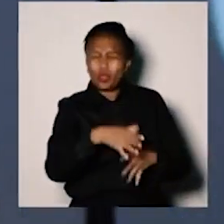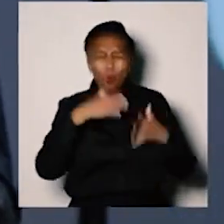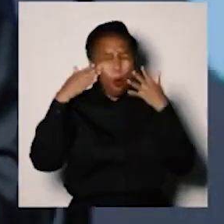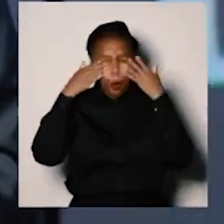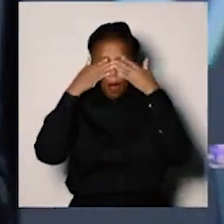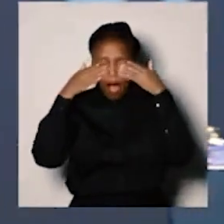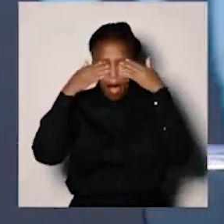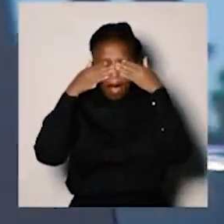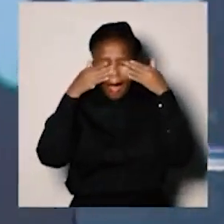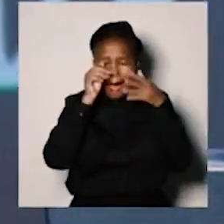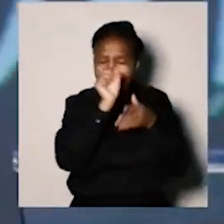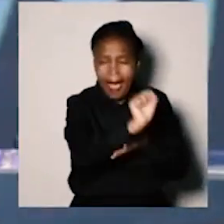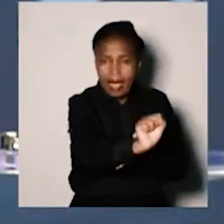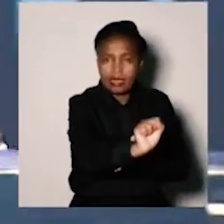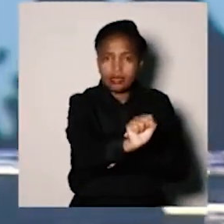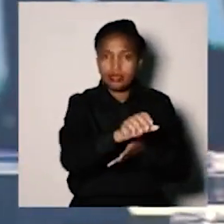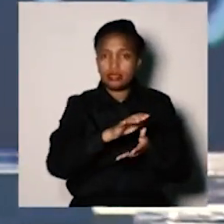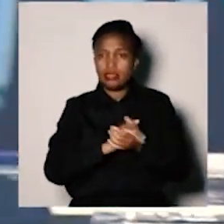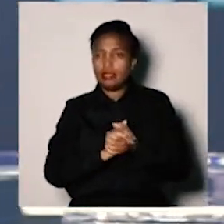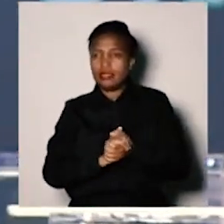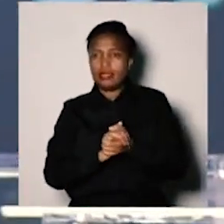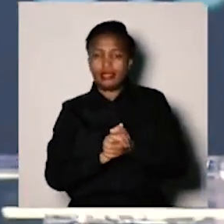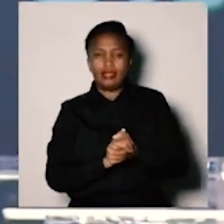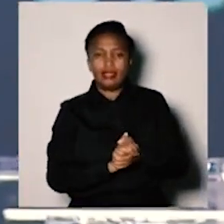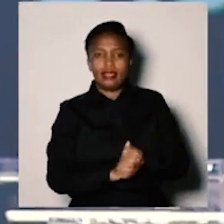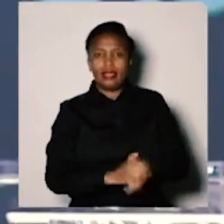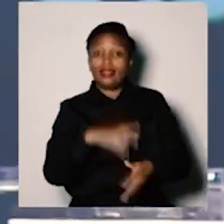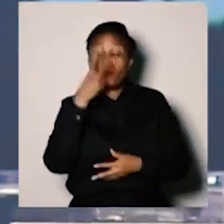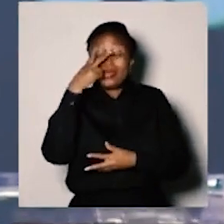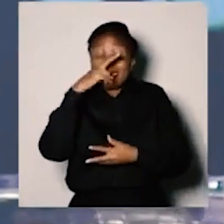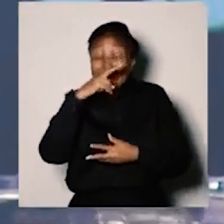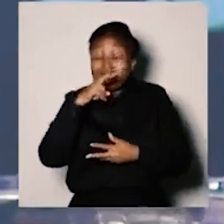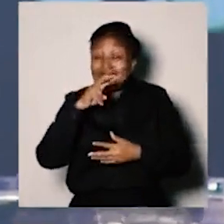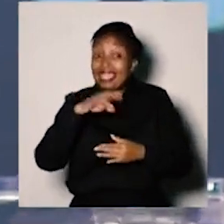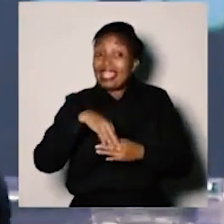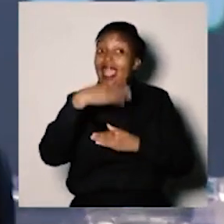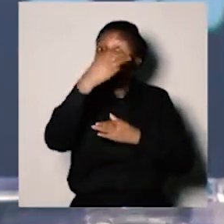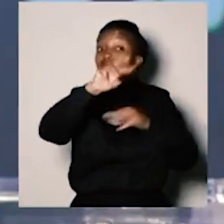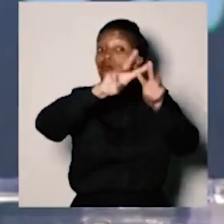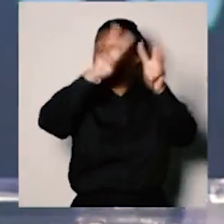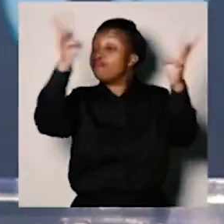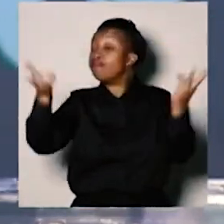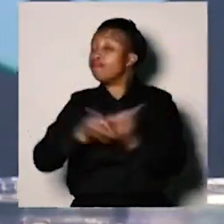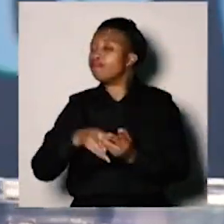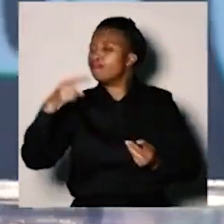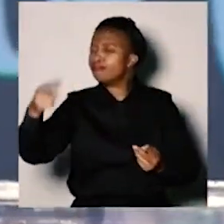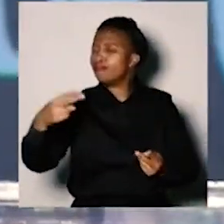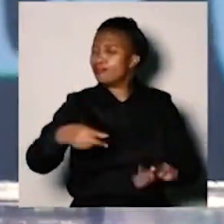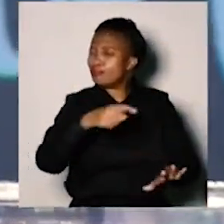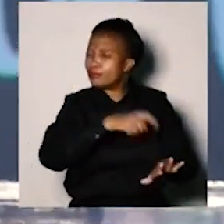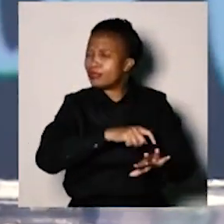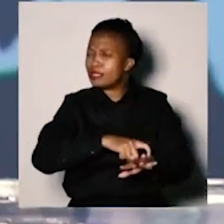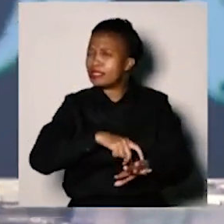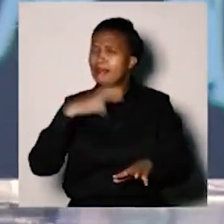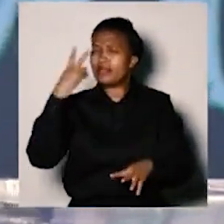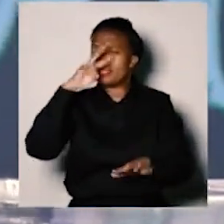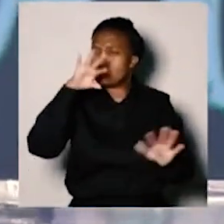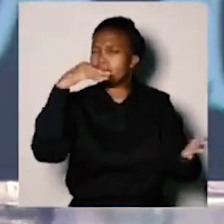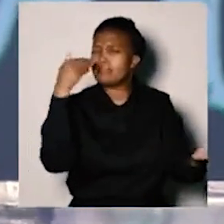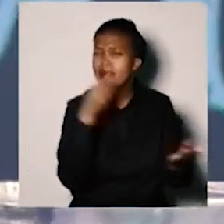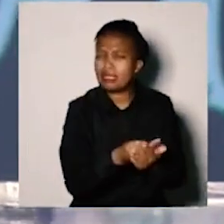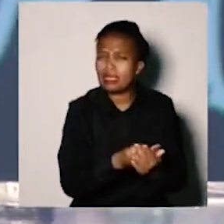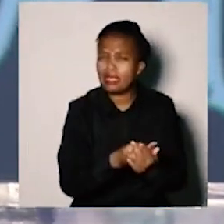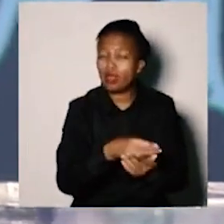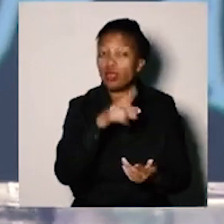eyes. Rub their eyes, they would see into the other world. It's like there's a period where they can see the other world and they see you and they see the